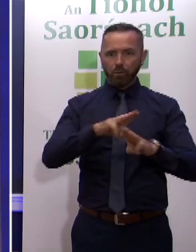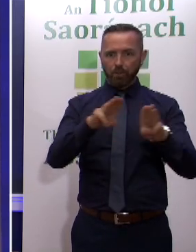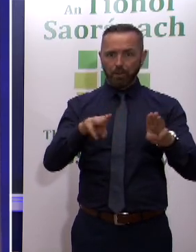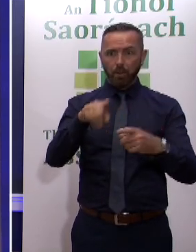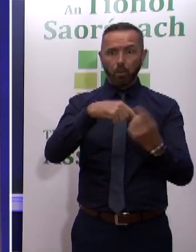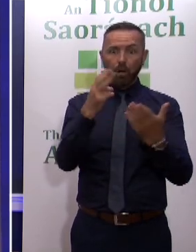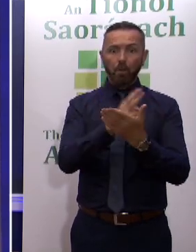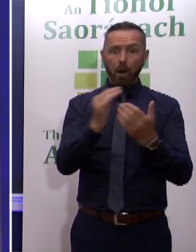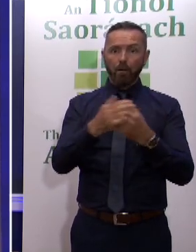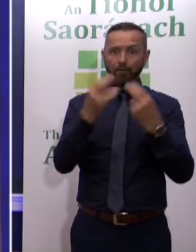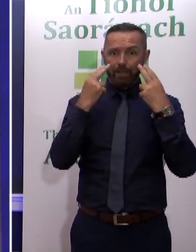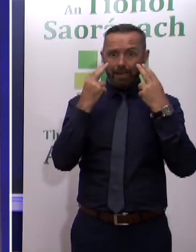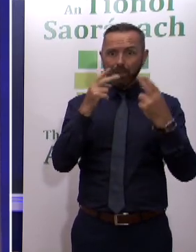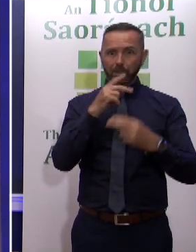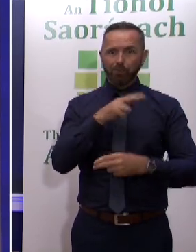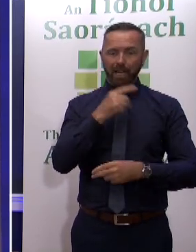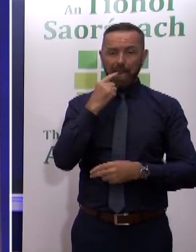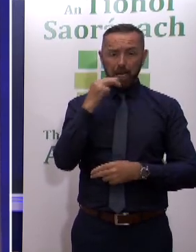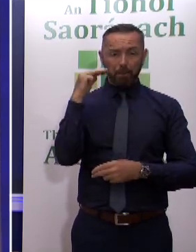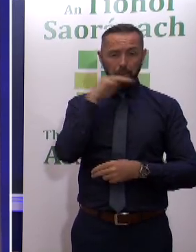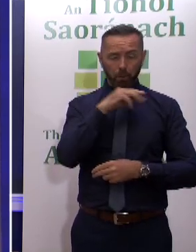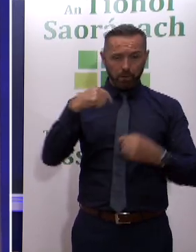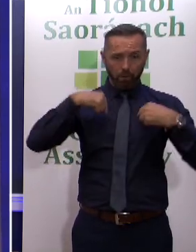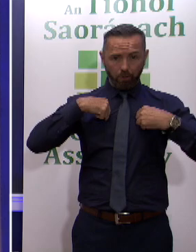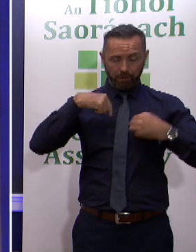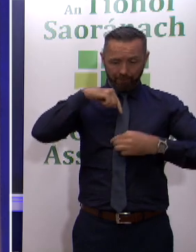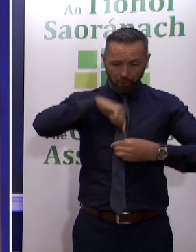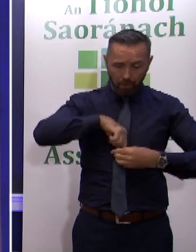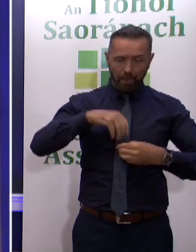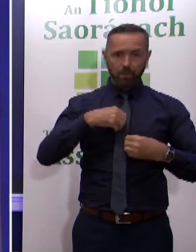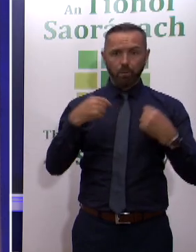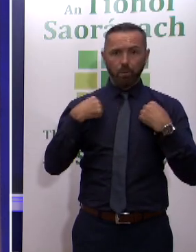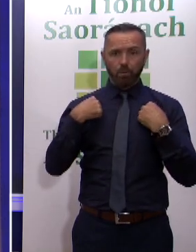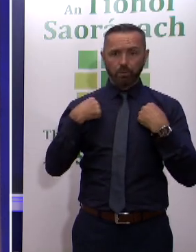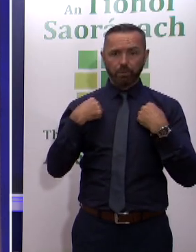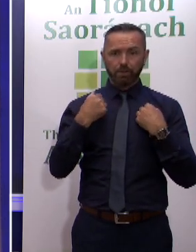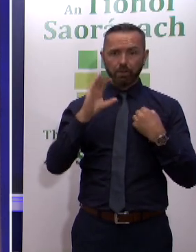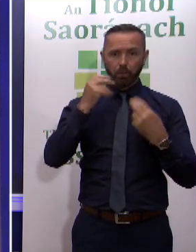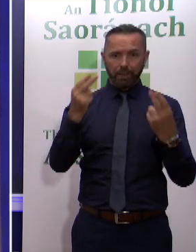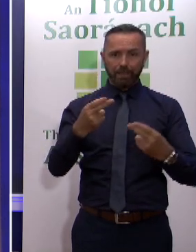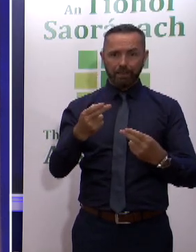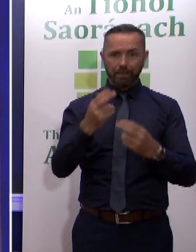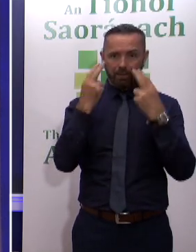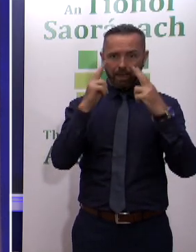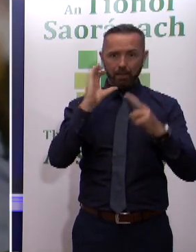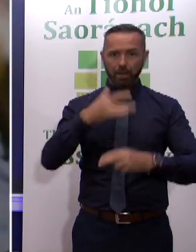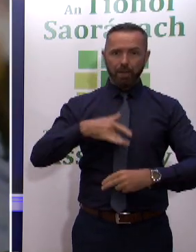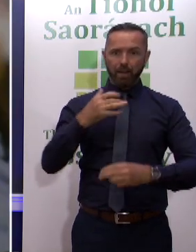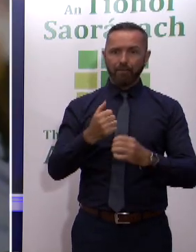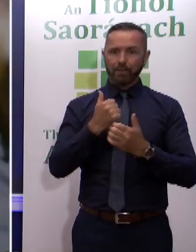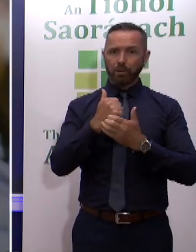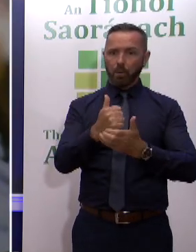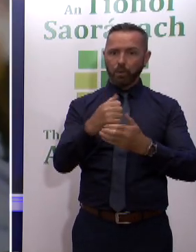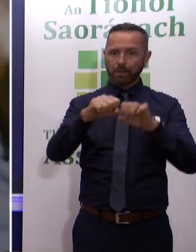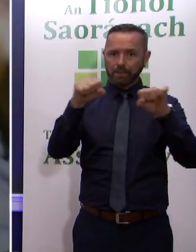part of nature, but it's fundamental to us. We need nature. It's our life support system.